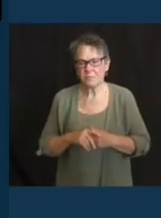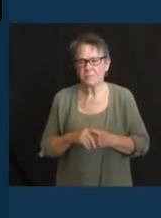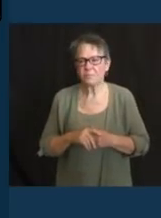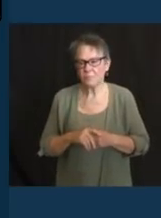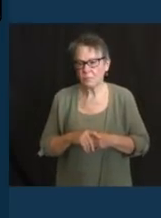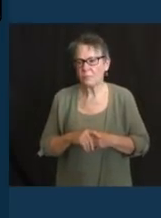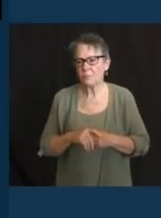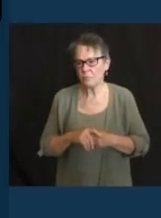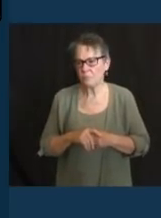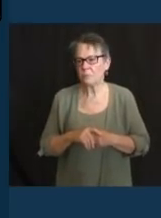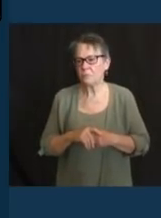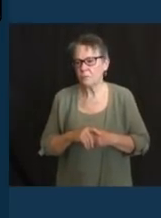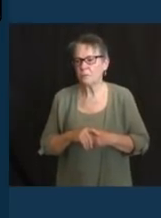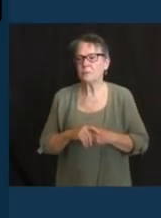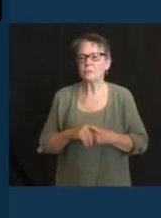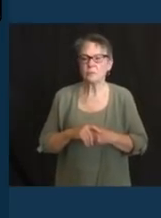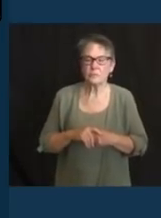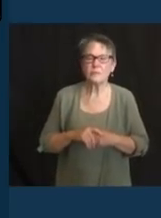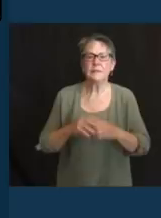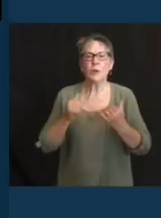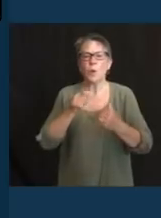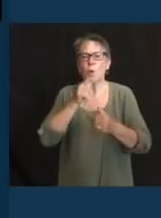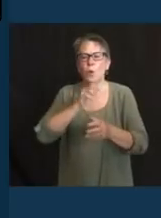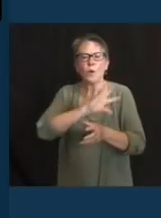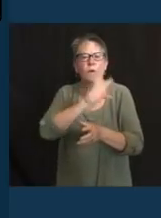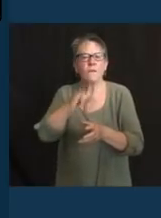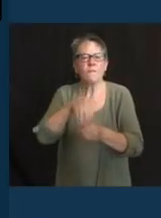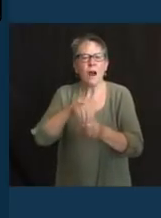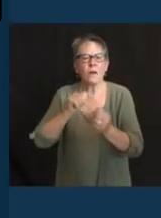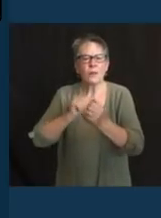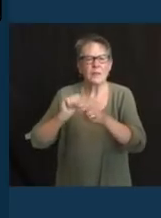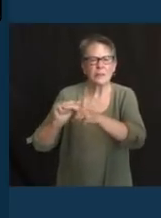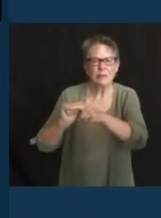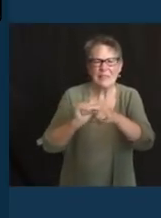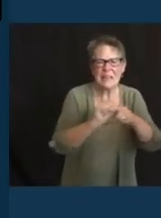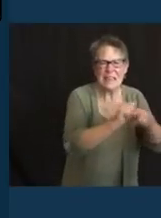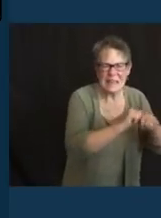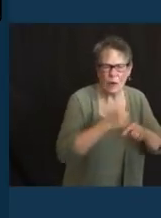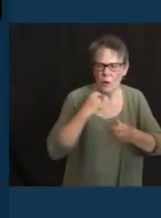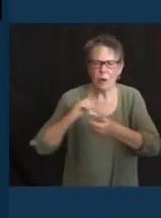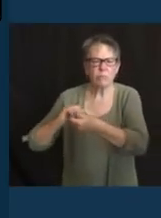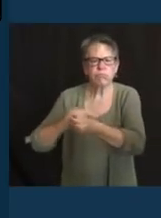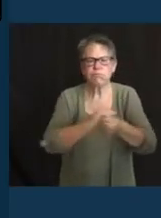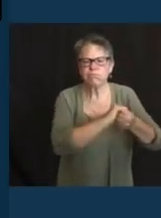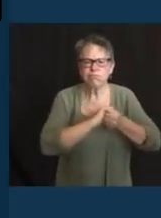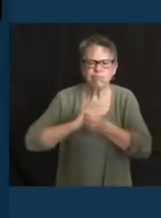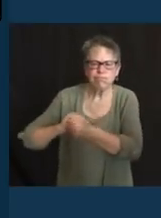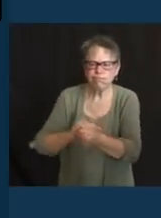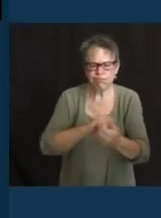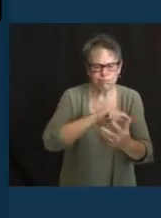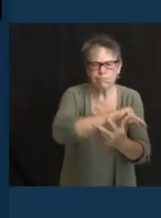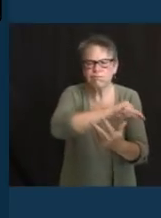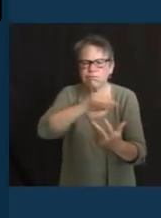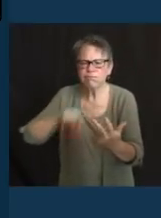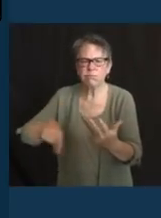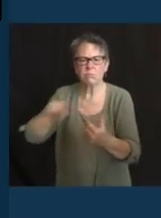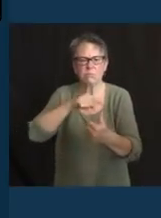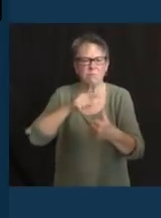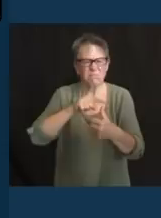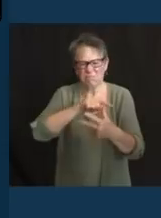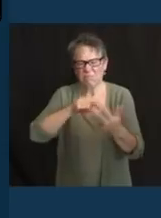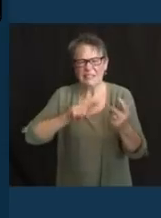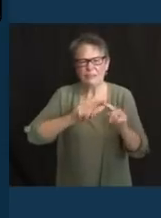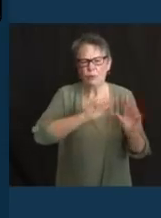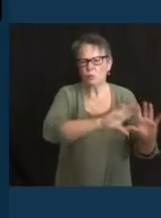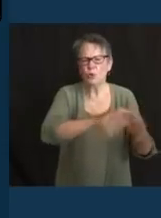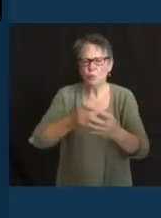work. And central to that, we will be bringing them fully up to speed on the CommCare platform that we